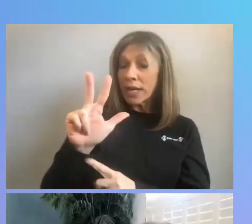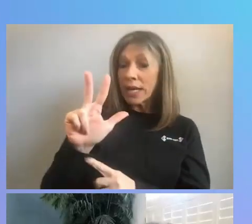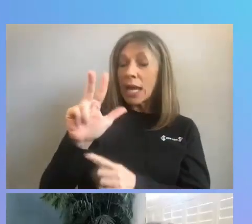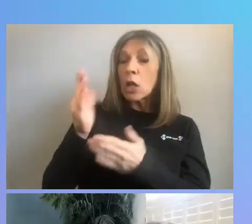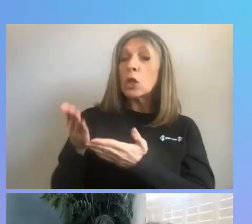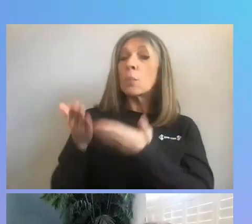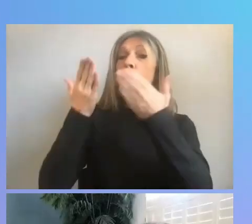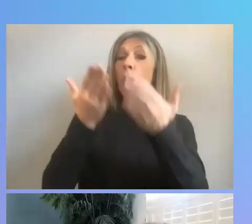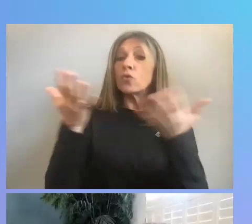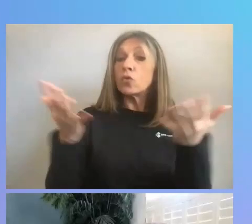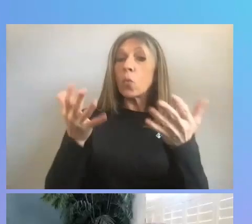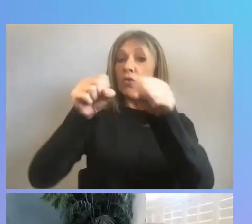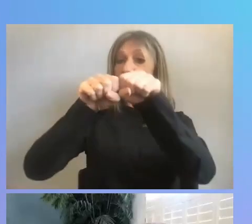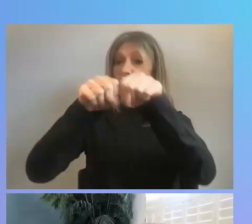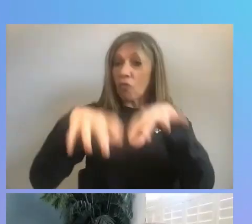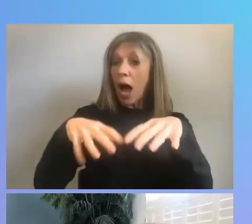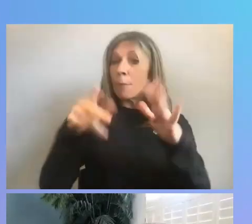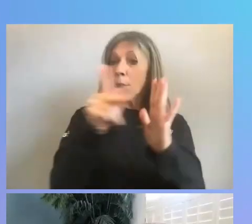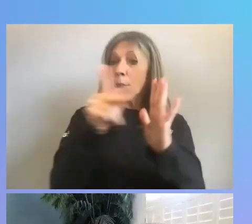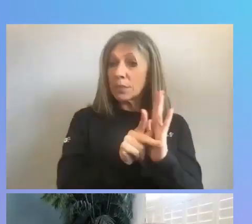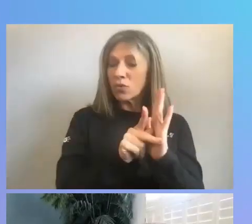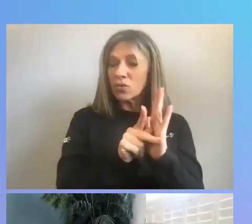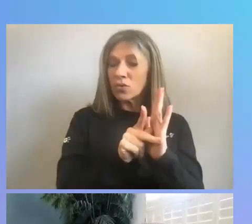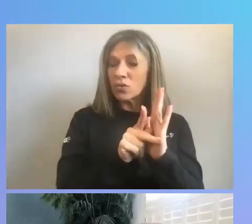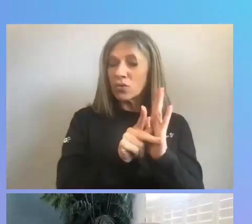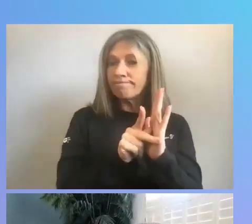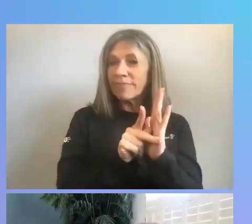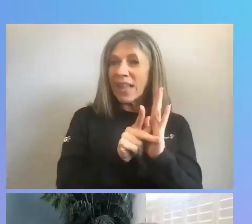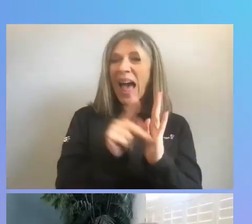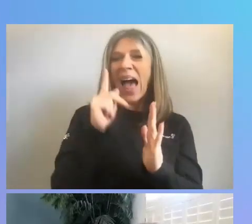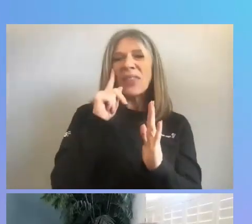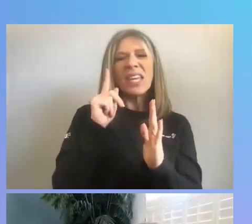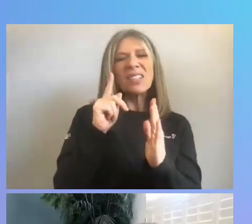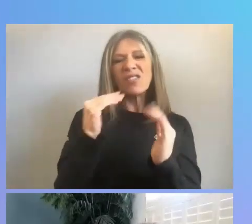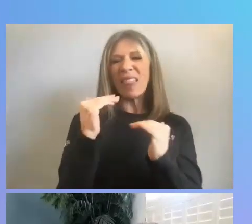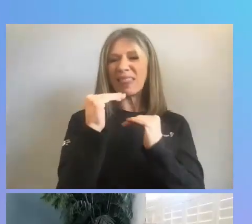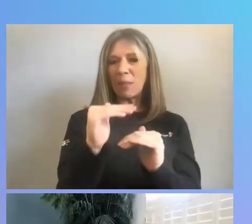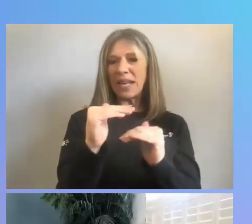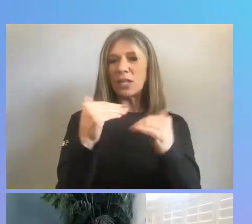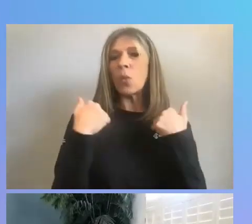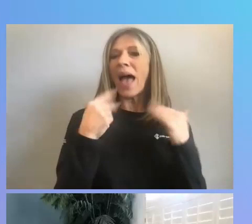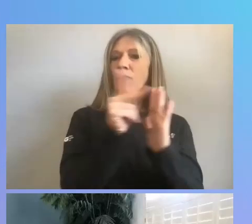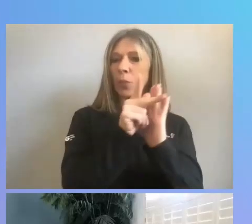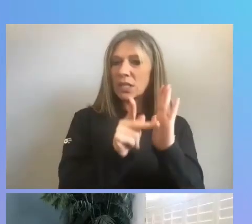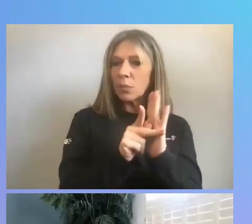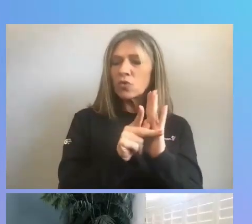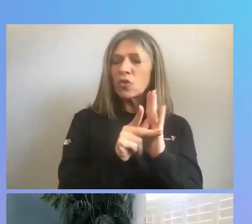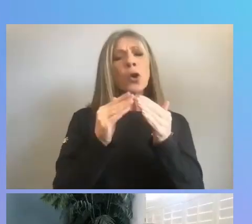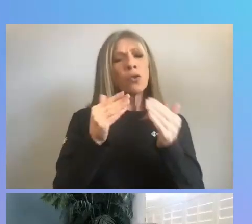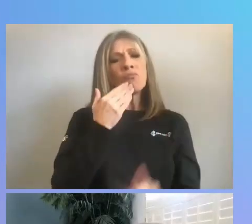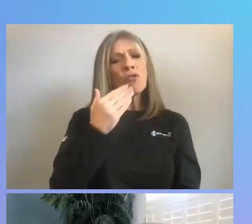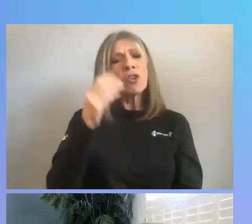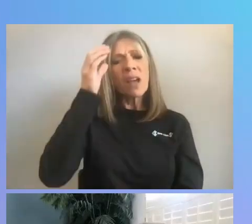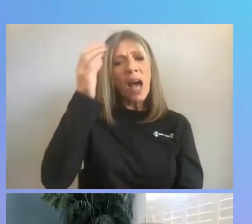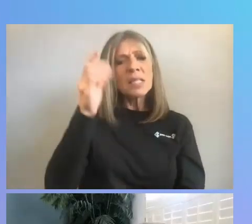to drop principles because it's too, I think, limiting to have the principles. There's good concept, but